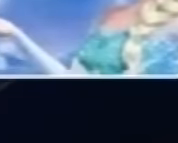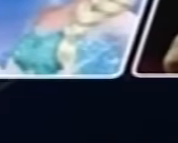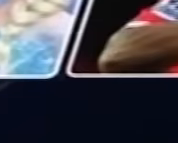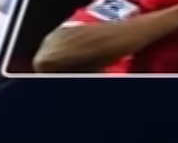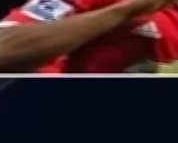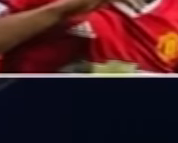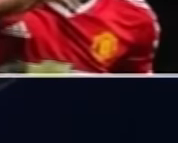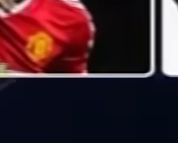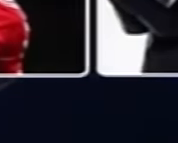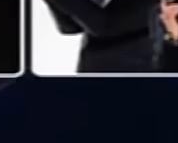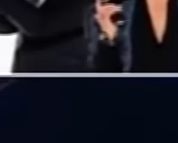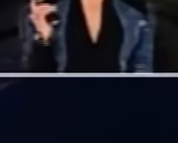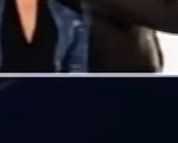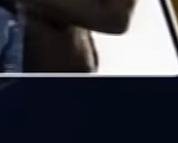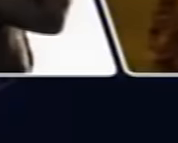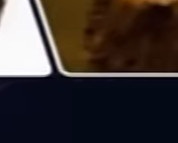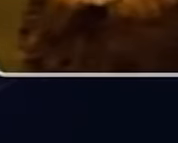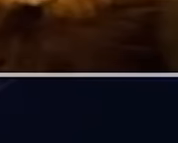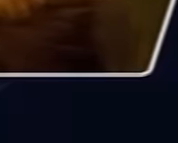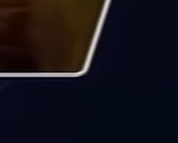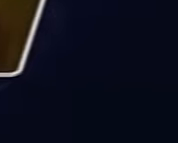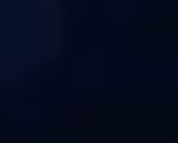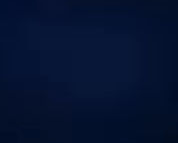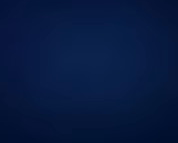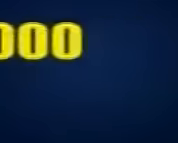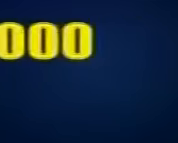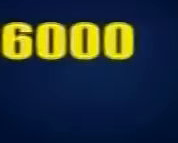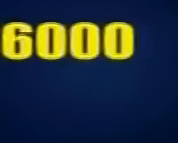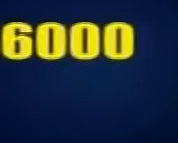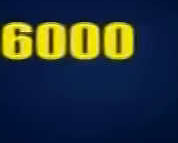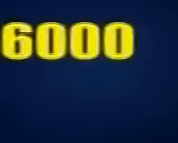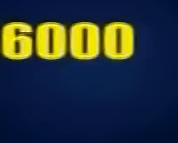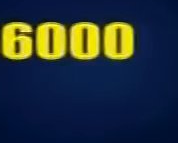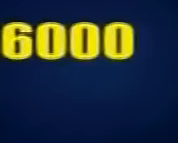packages to suit your needs from as low as 1,050 shillings.